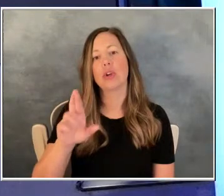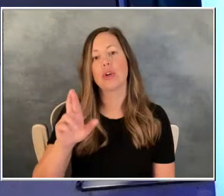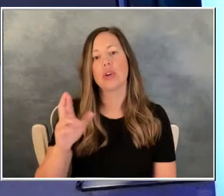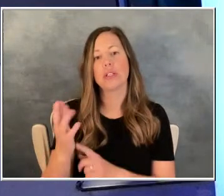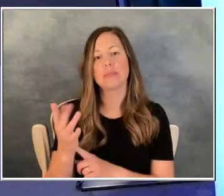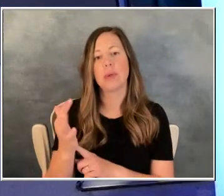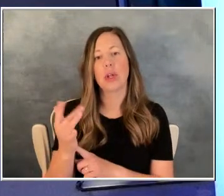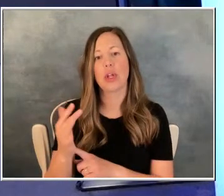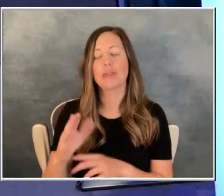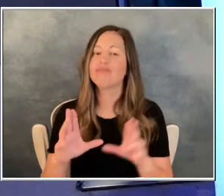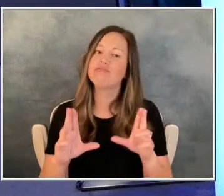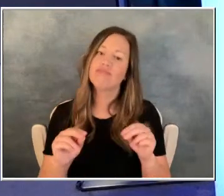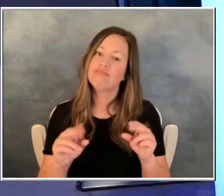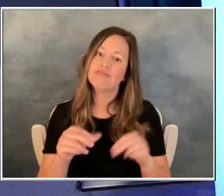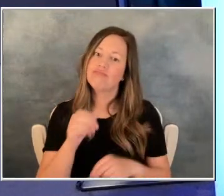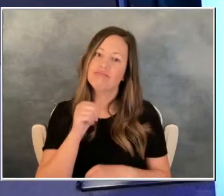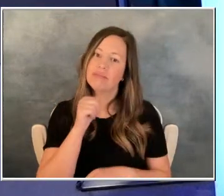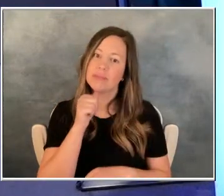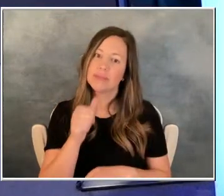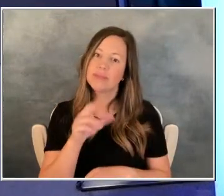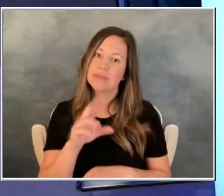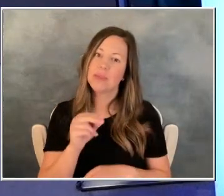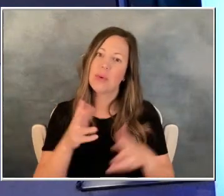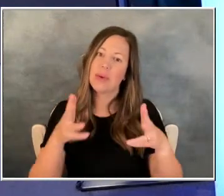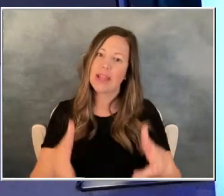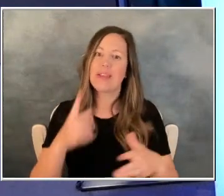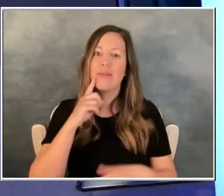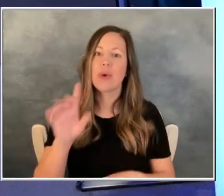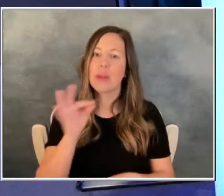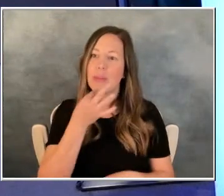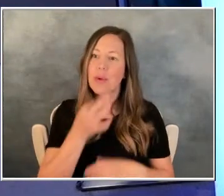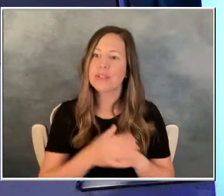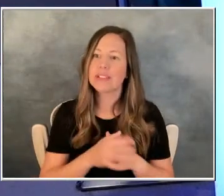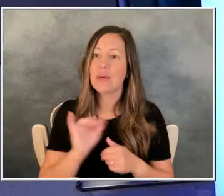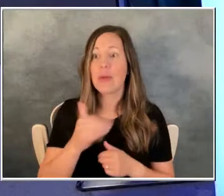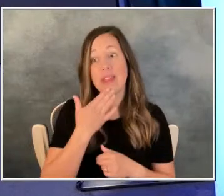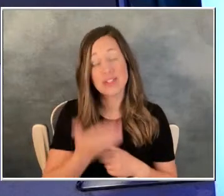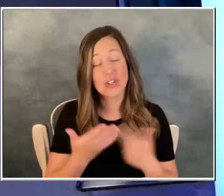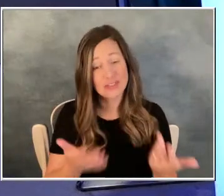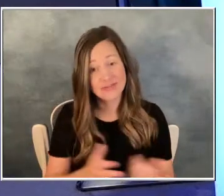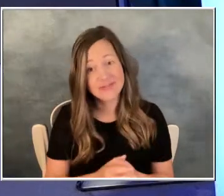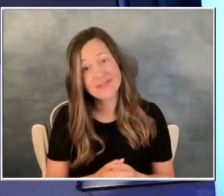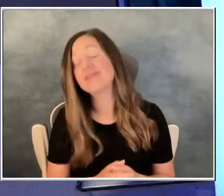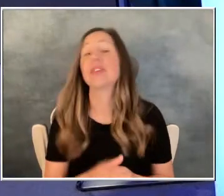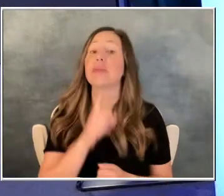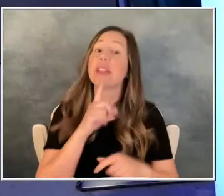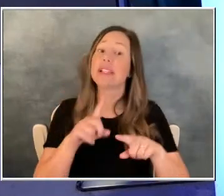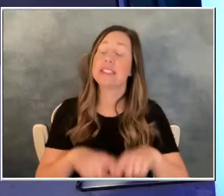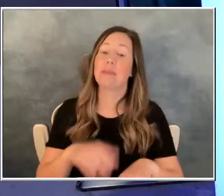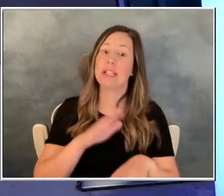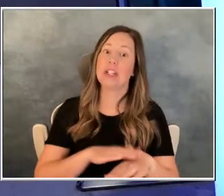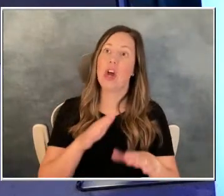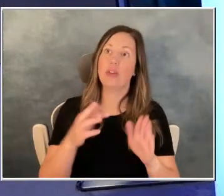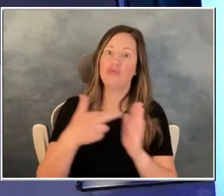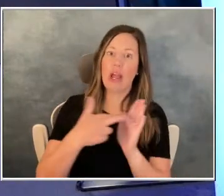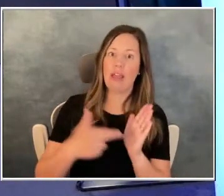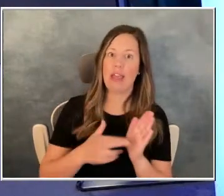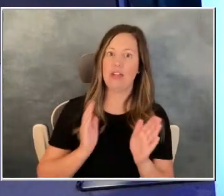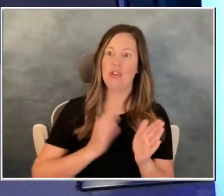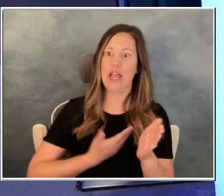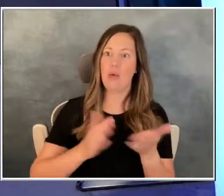Not allowed. No, we leave it to the pros. Okay, well that's good. You know, it depends on the regulations in our city, but we try to just